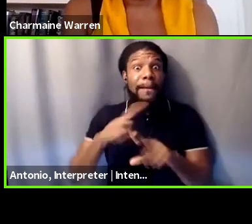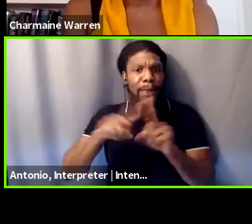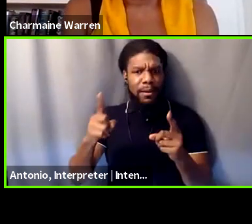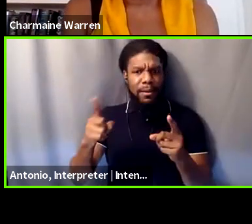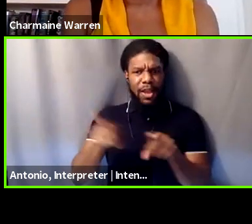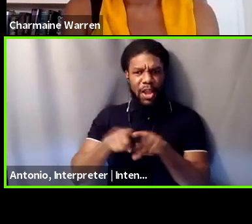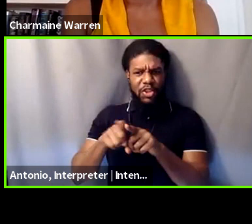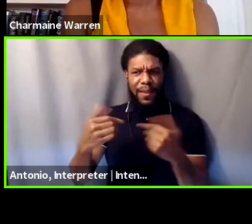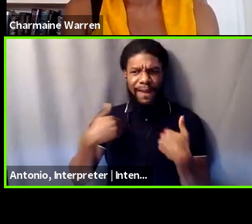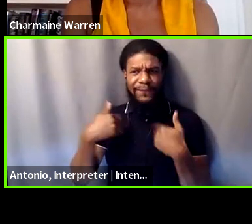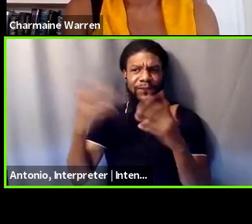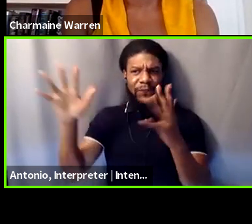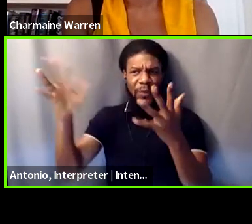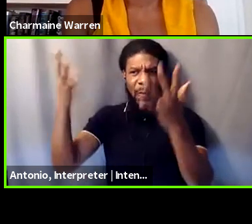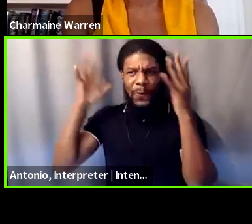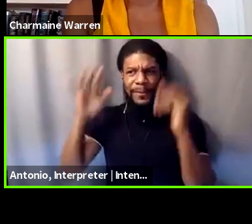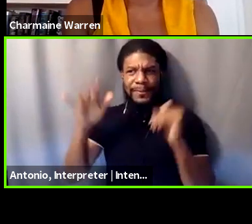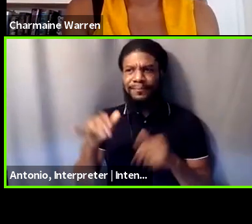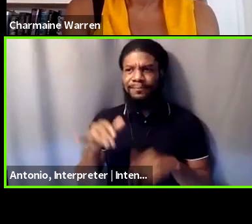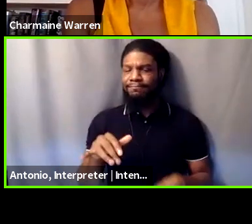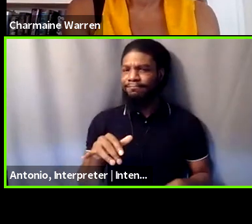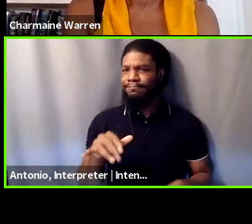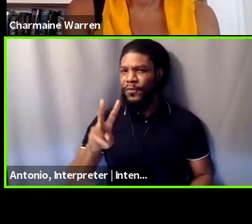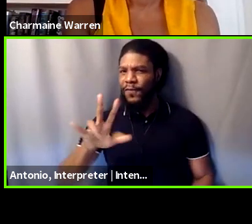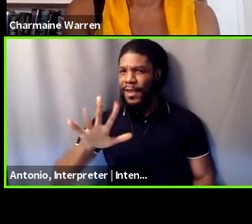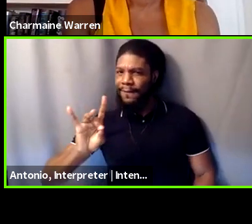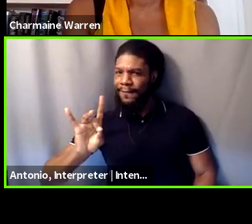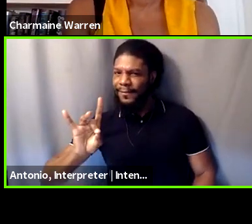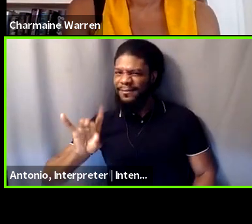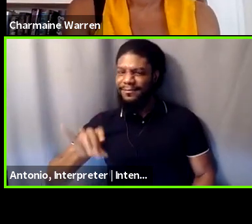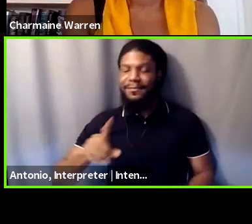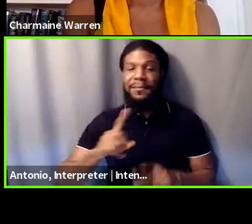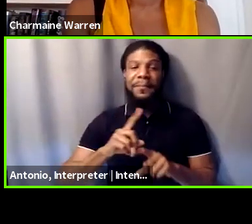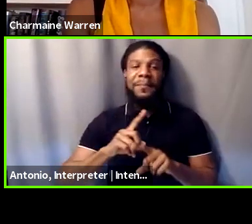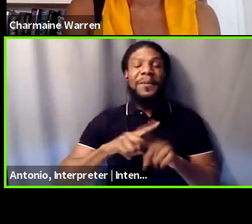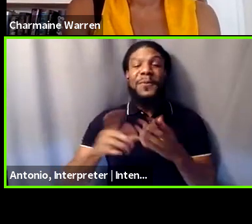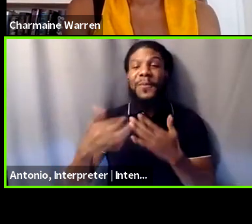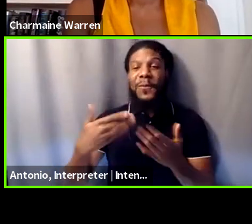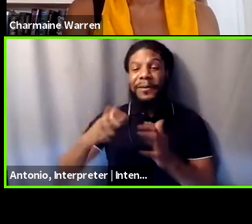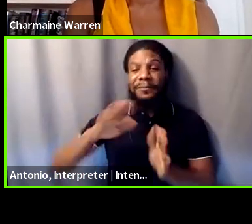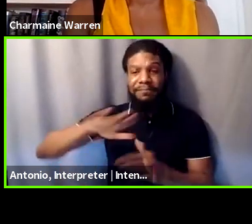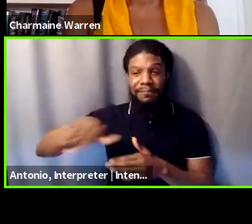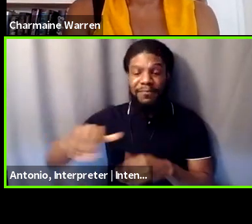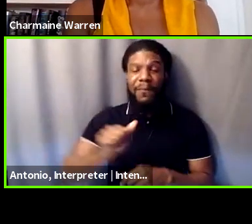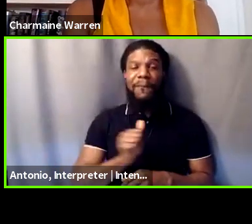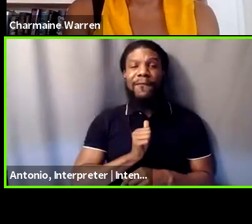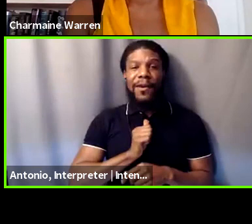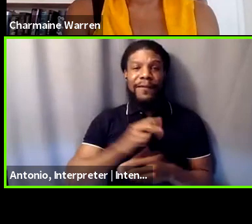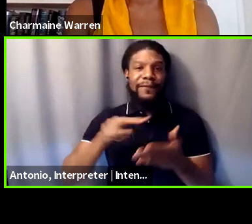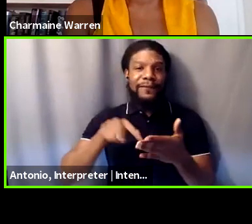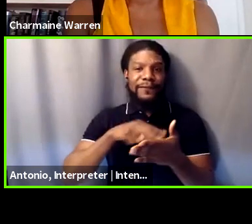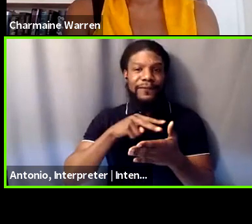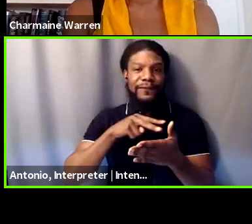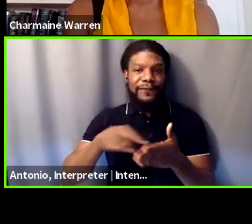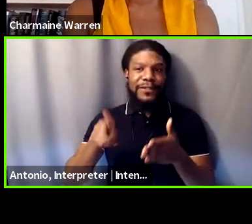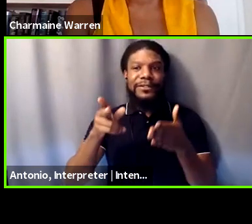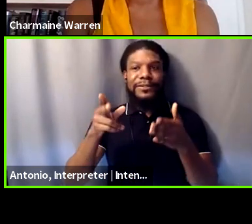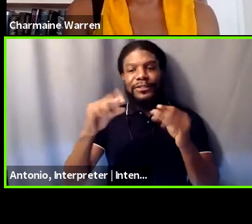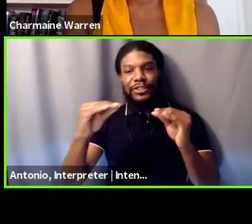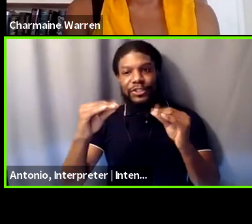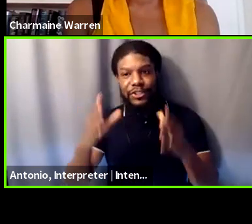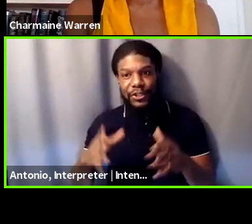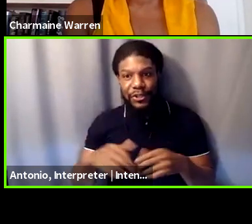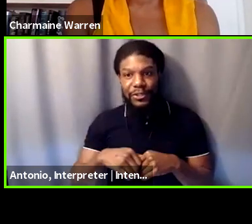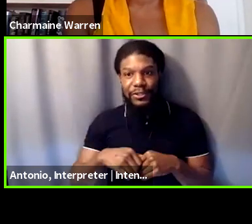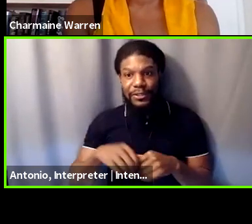So that's why I'm here. I'm a choreographer and dancer based here near